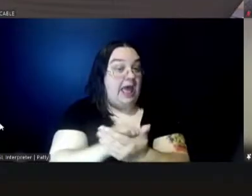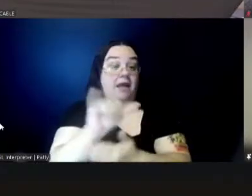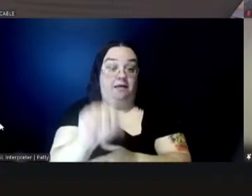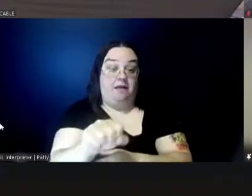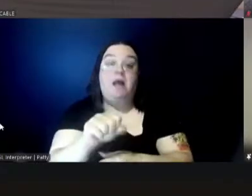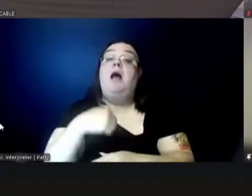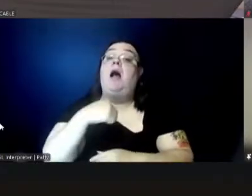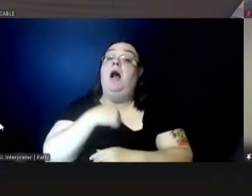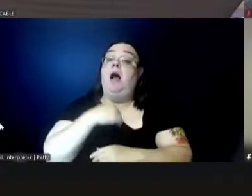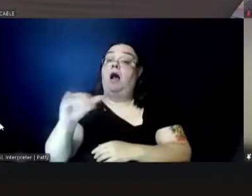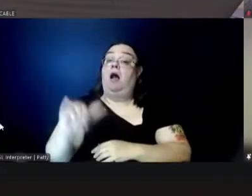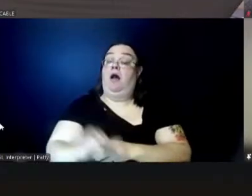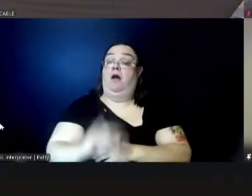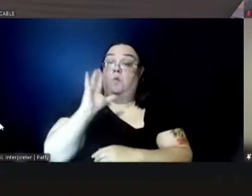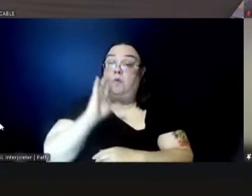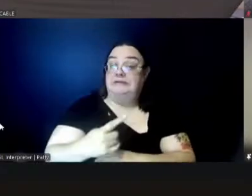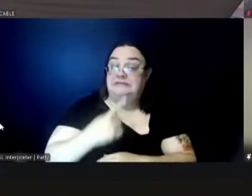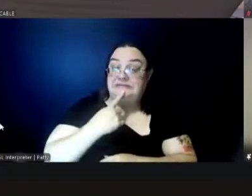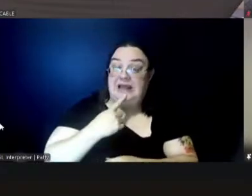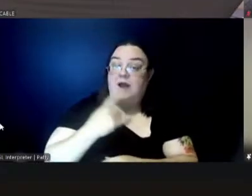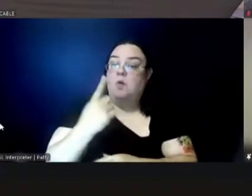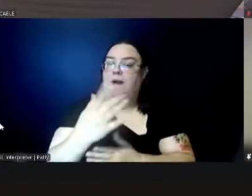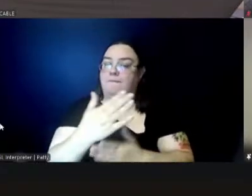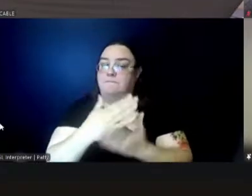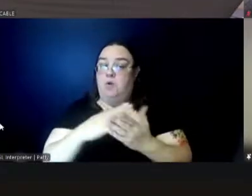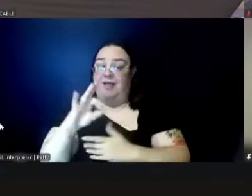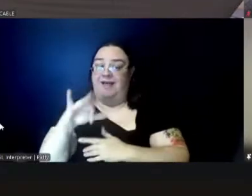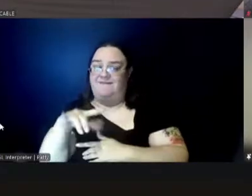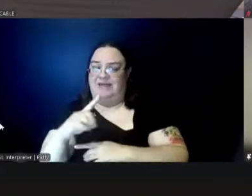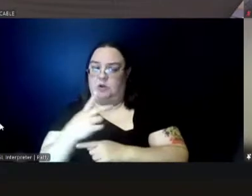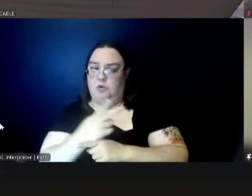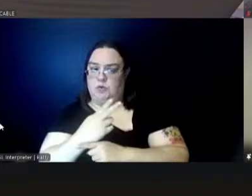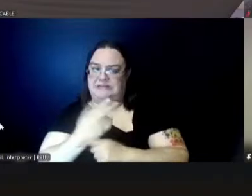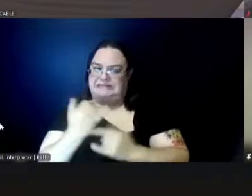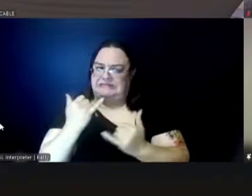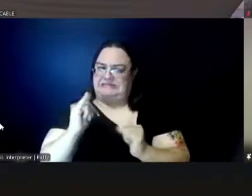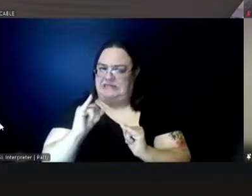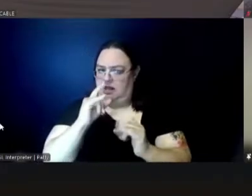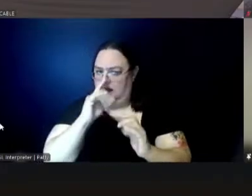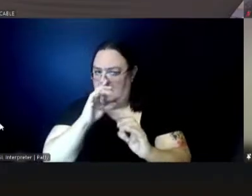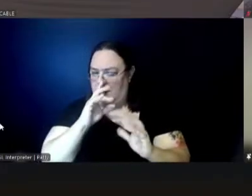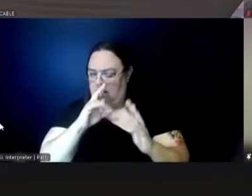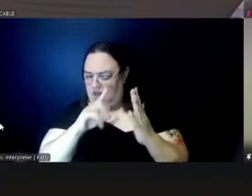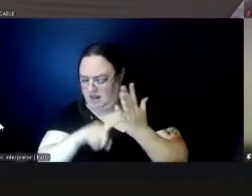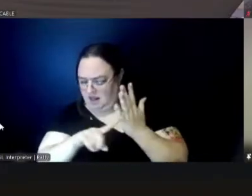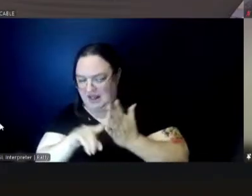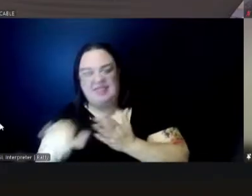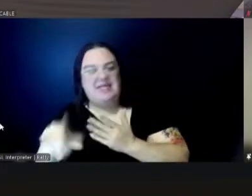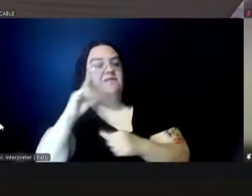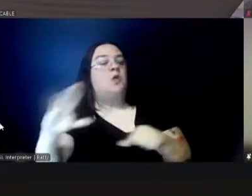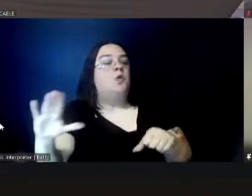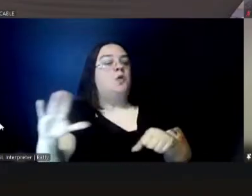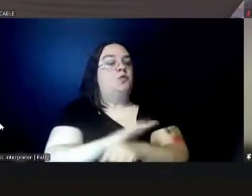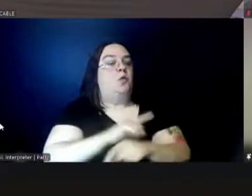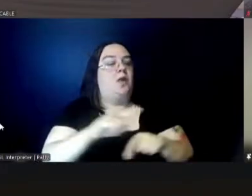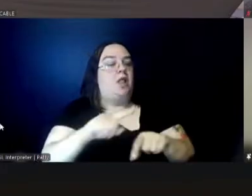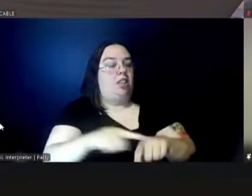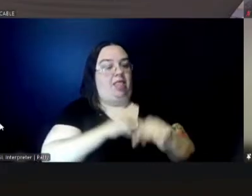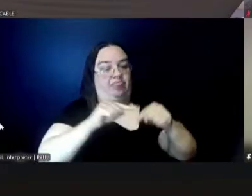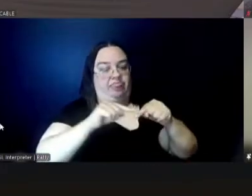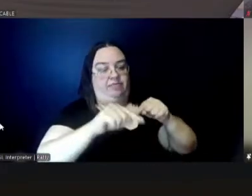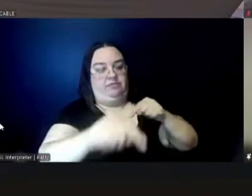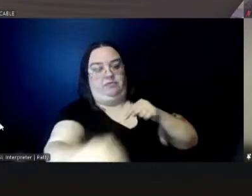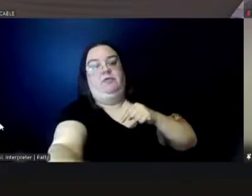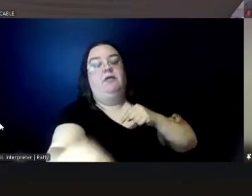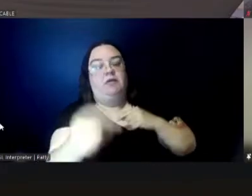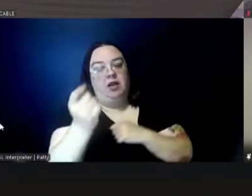that there is an aspect of the field use that we are still looking into, and that's for the total length of the fields. We understand